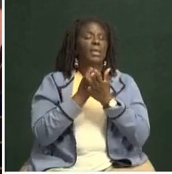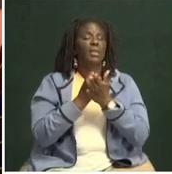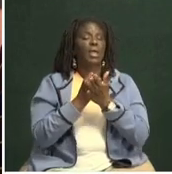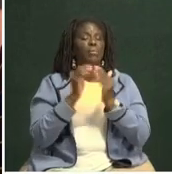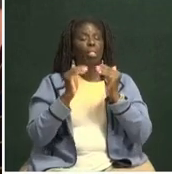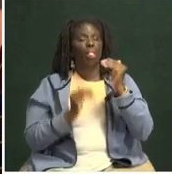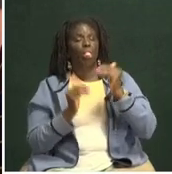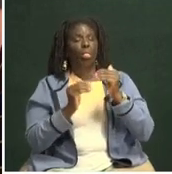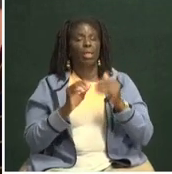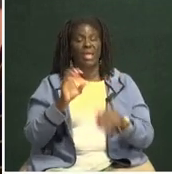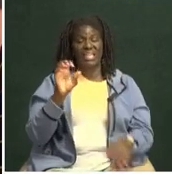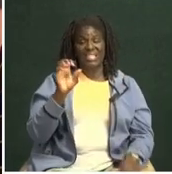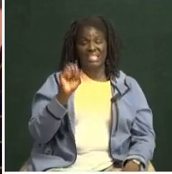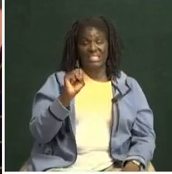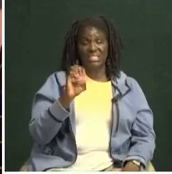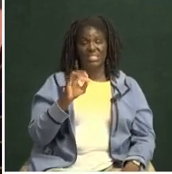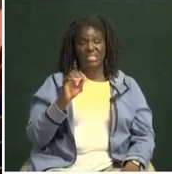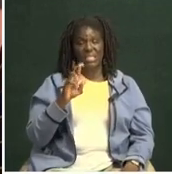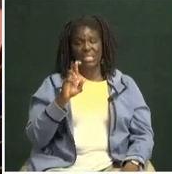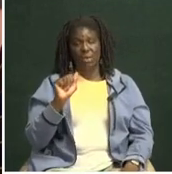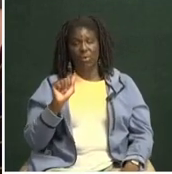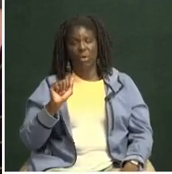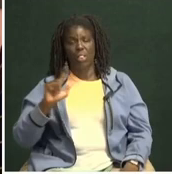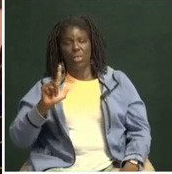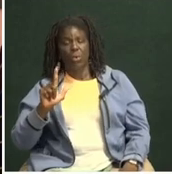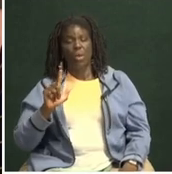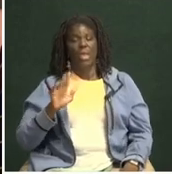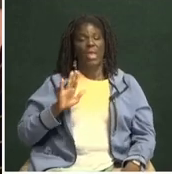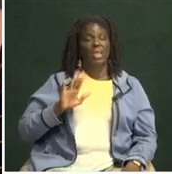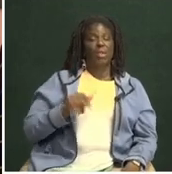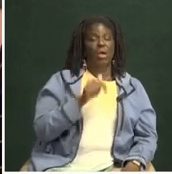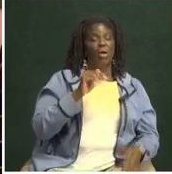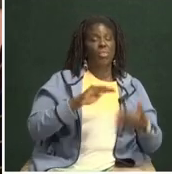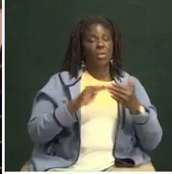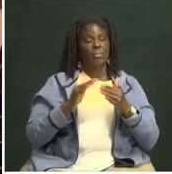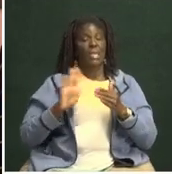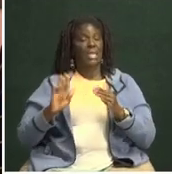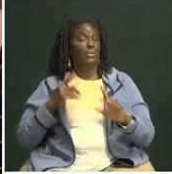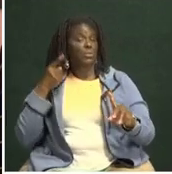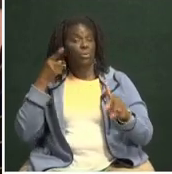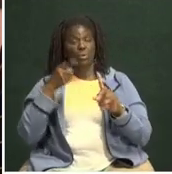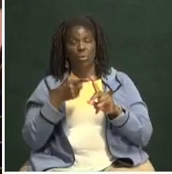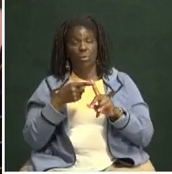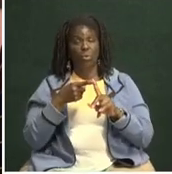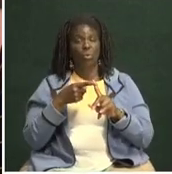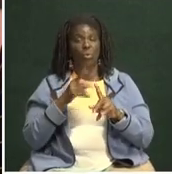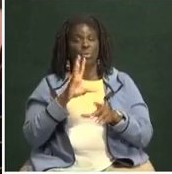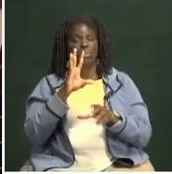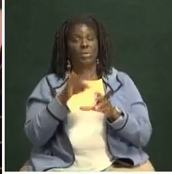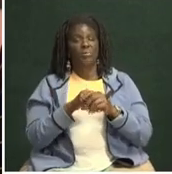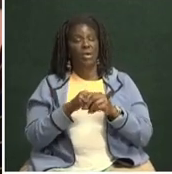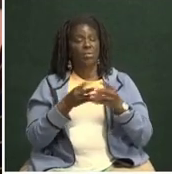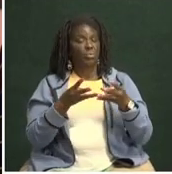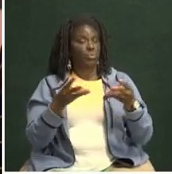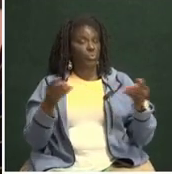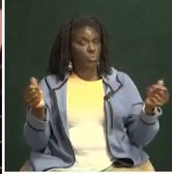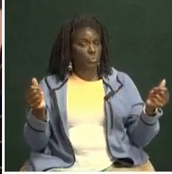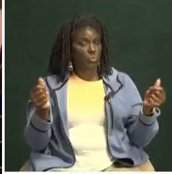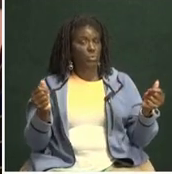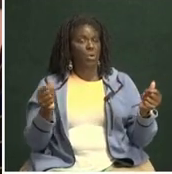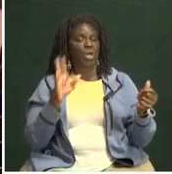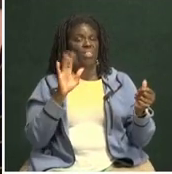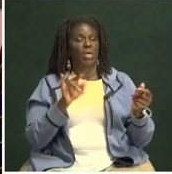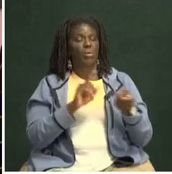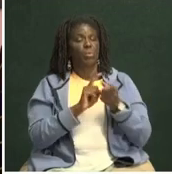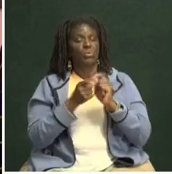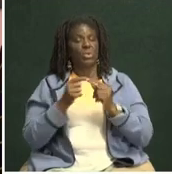Leone and the communities where he has lived. His lifelong goal is to be part of a solution that will